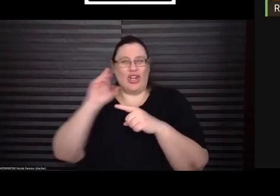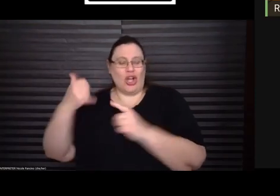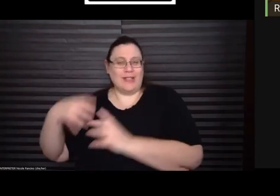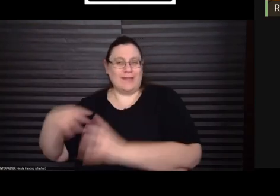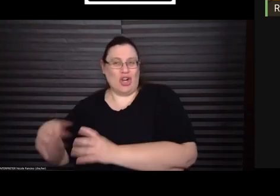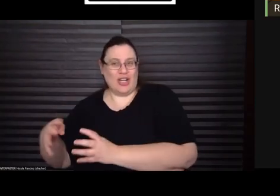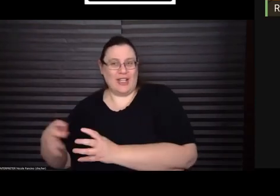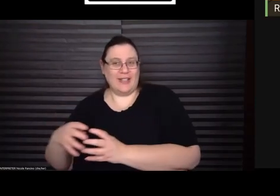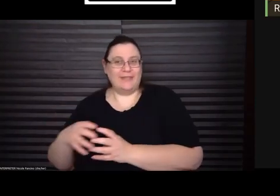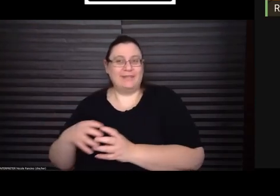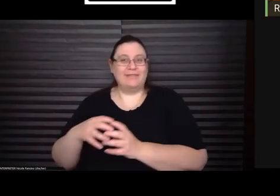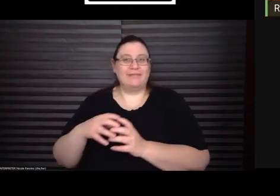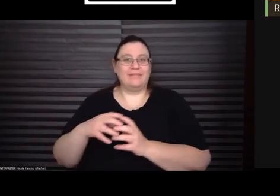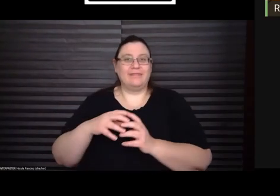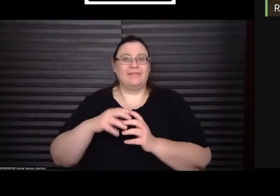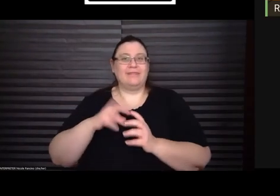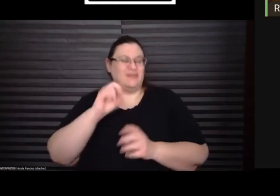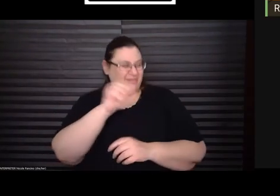It is.